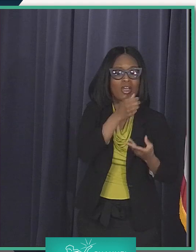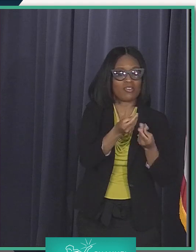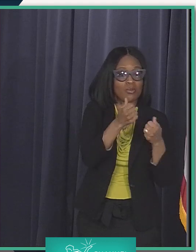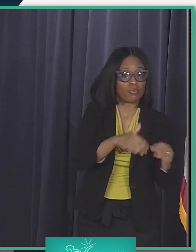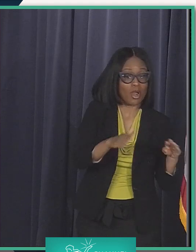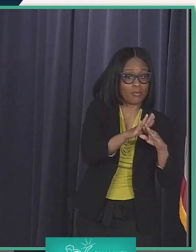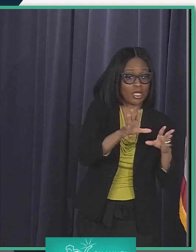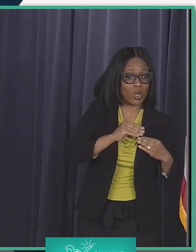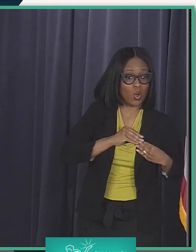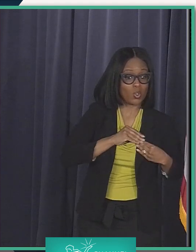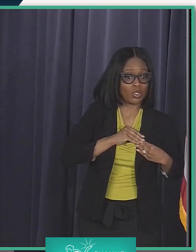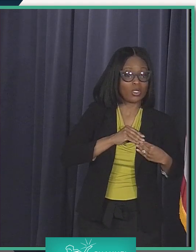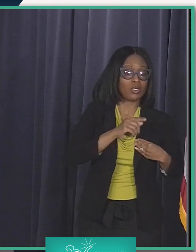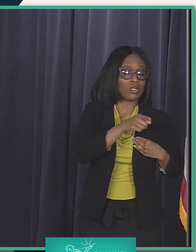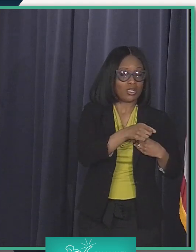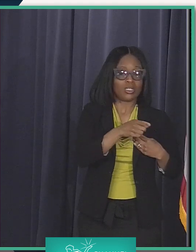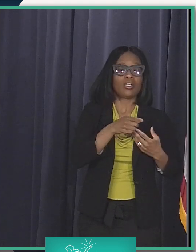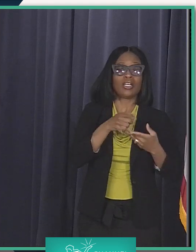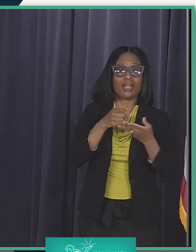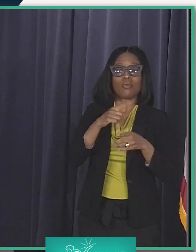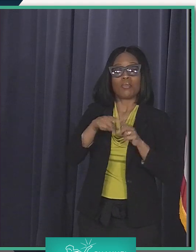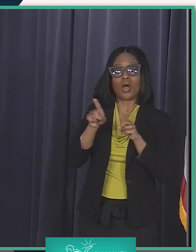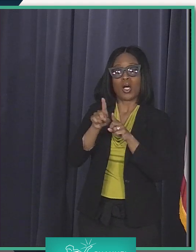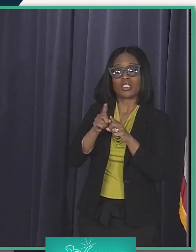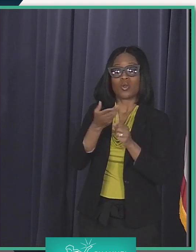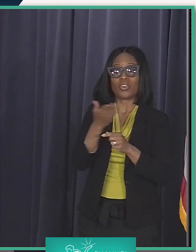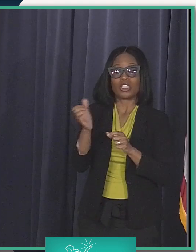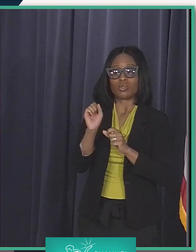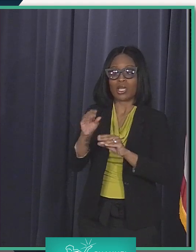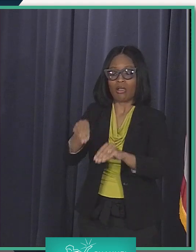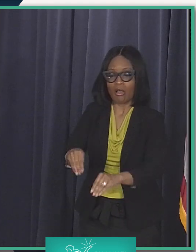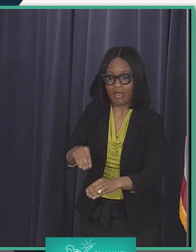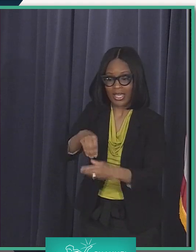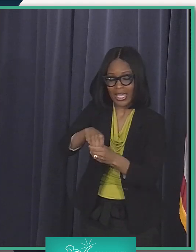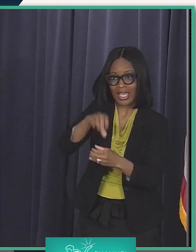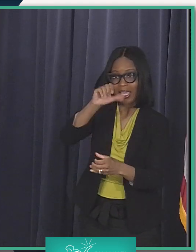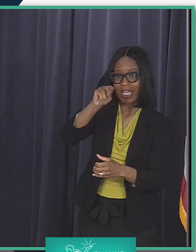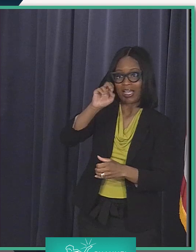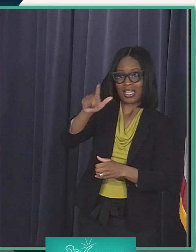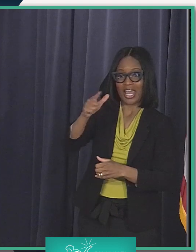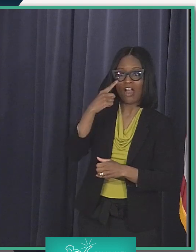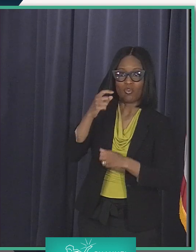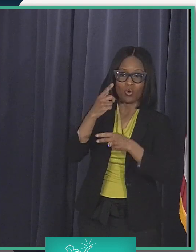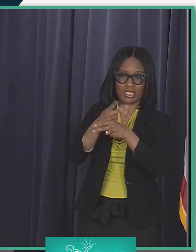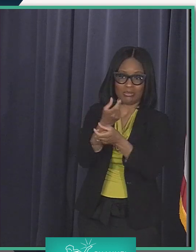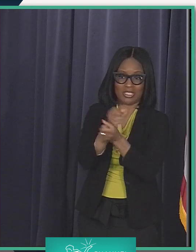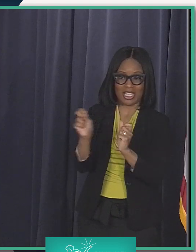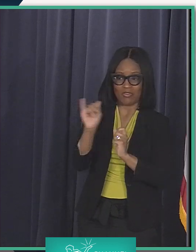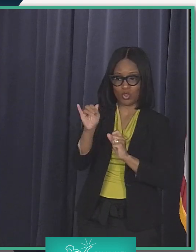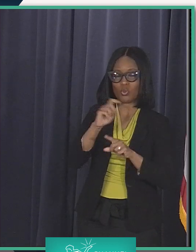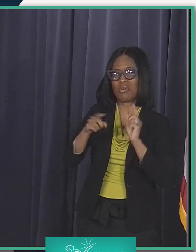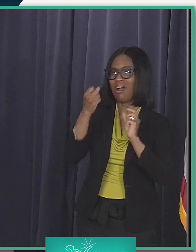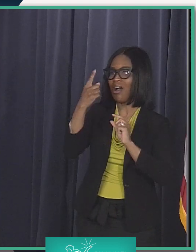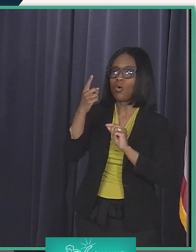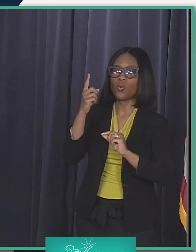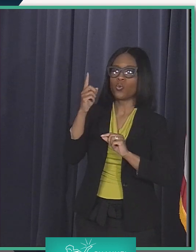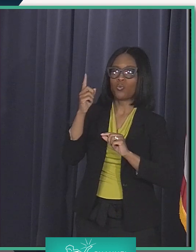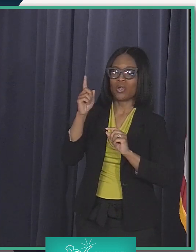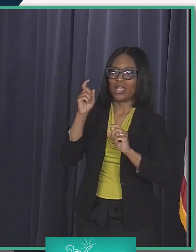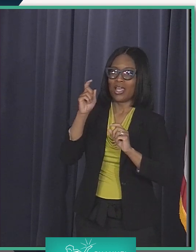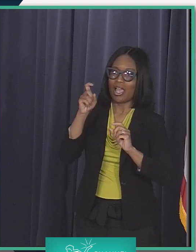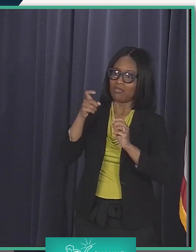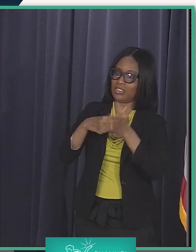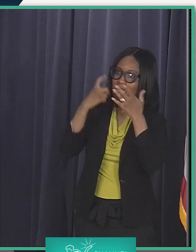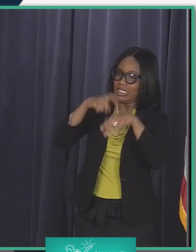their seawalls, but there are also things that could be placed into the canals or the rivers, as he stated. So that would take some time to design and